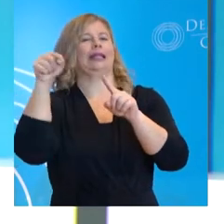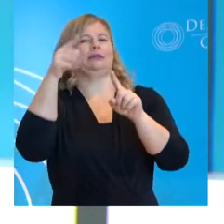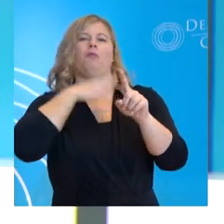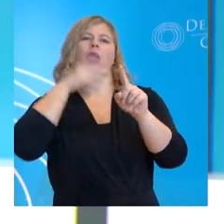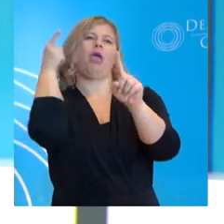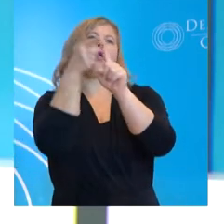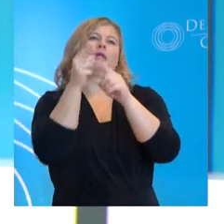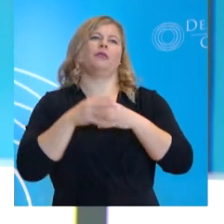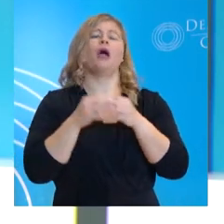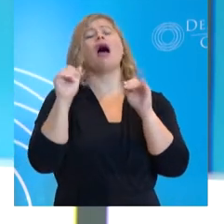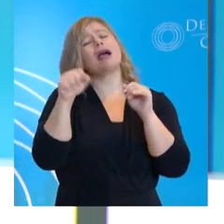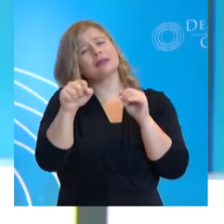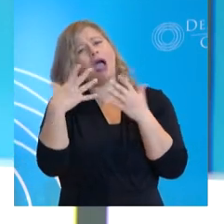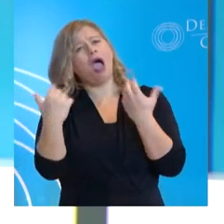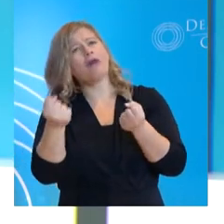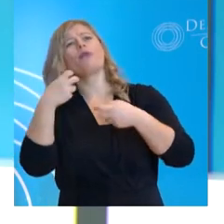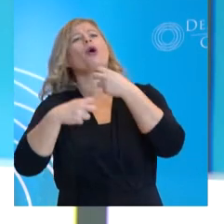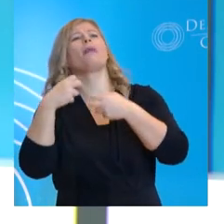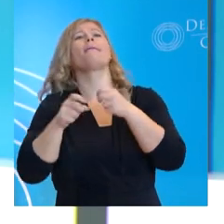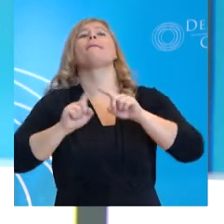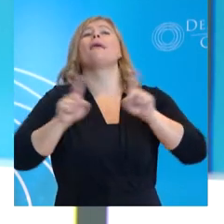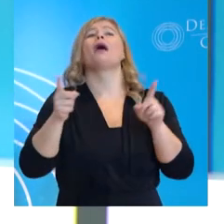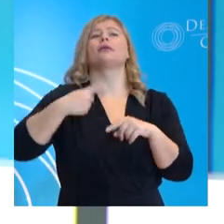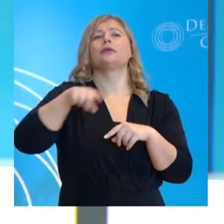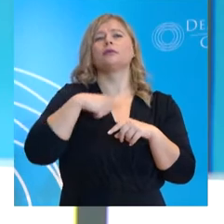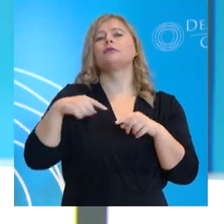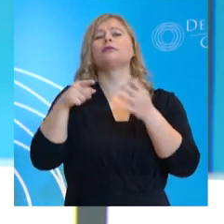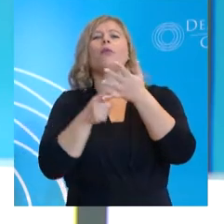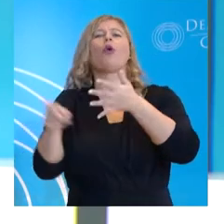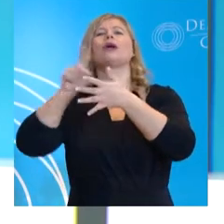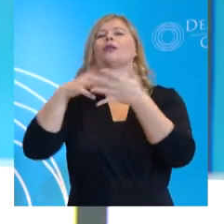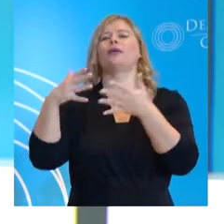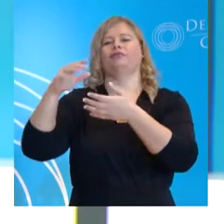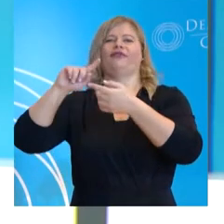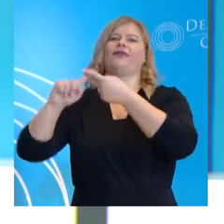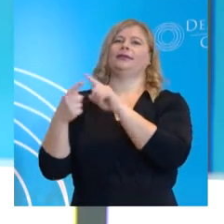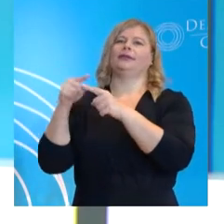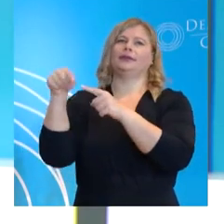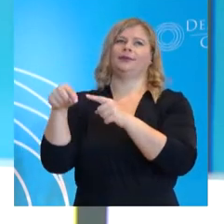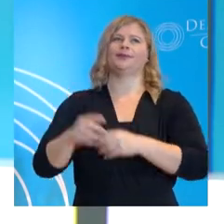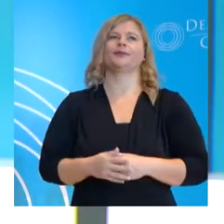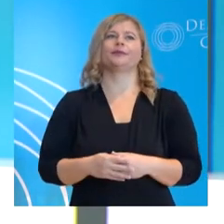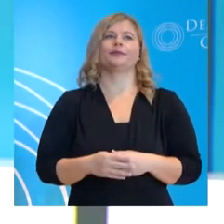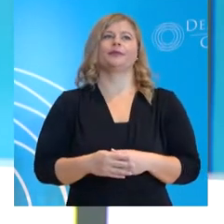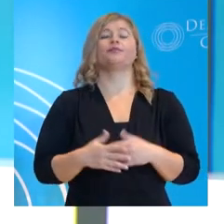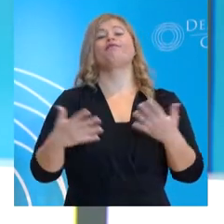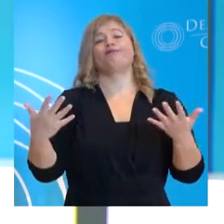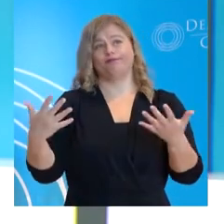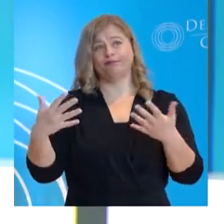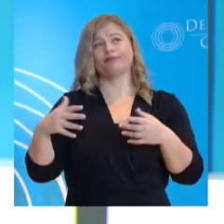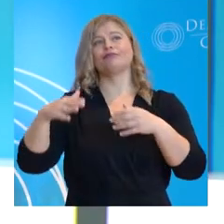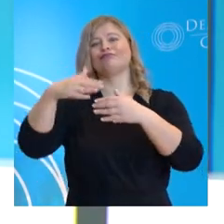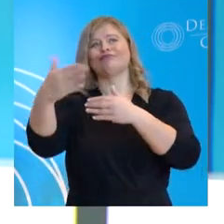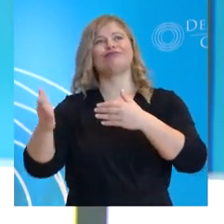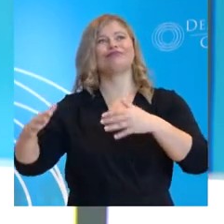be a way to solve these differences through dialogue. At the same time, we will defend our territory, sure. Our territorial integrity,